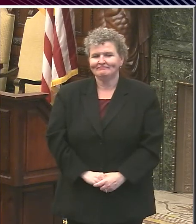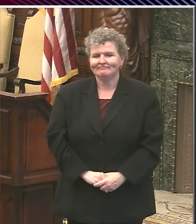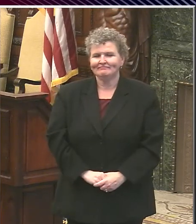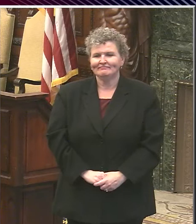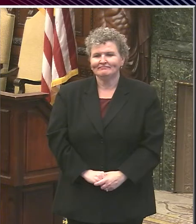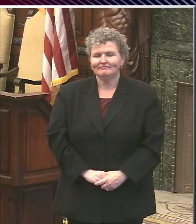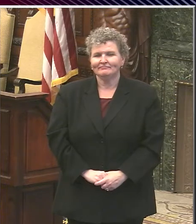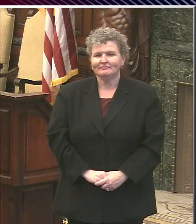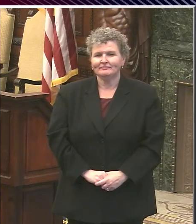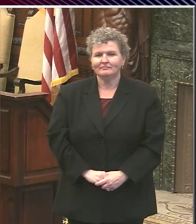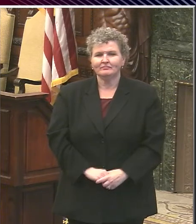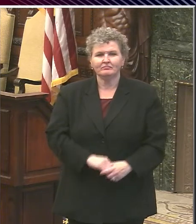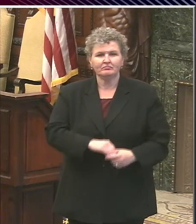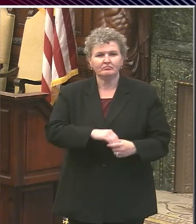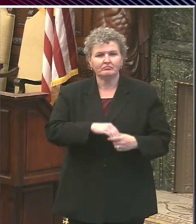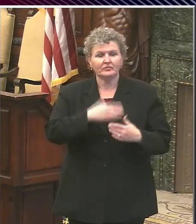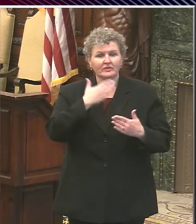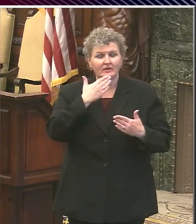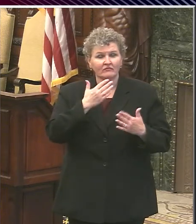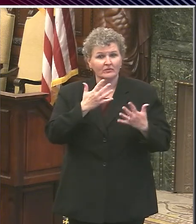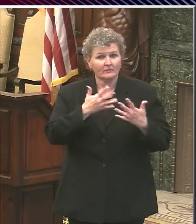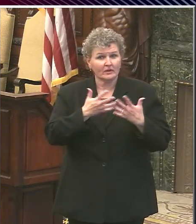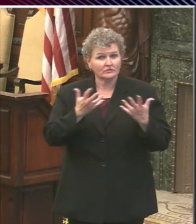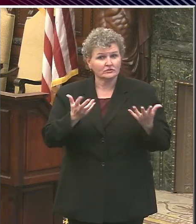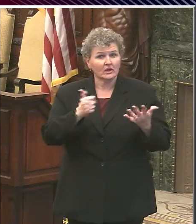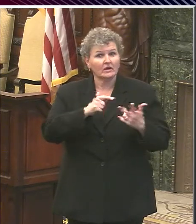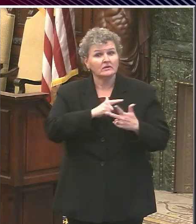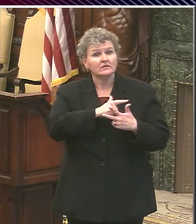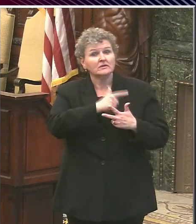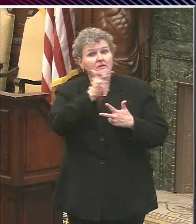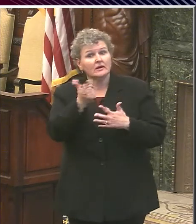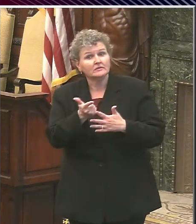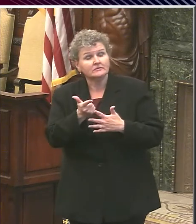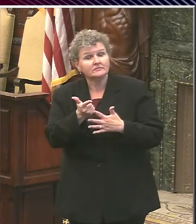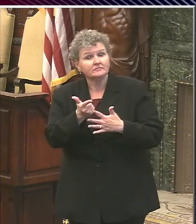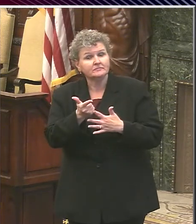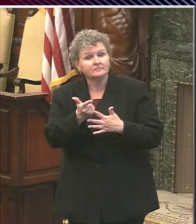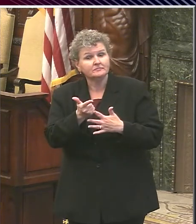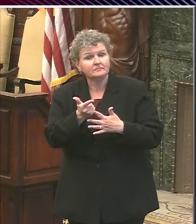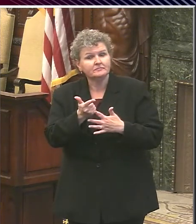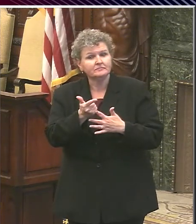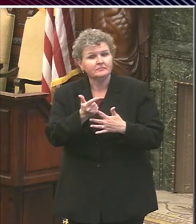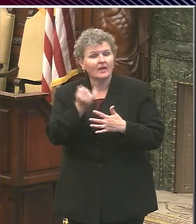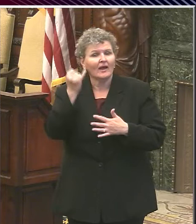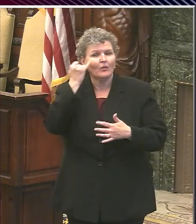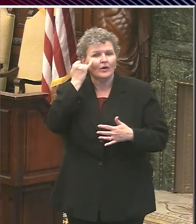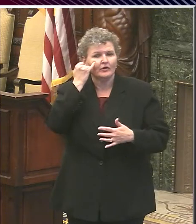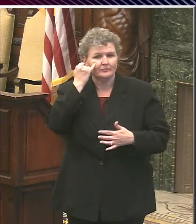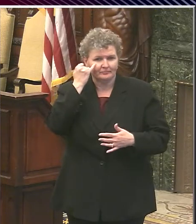Thank you, Yaima. We will now go to Laura McChrystal with the Inquirer.